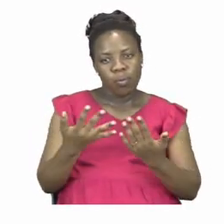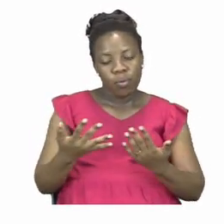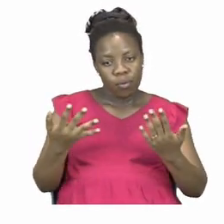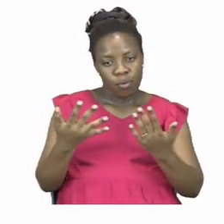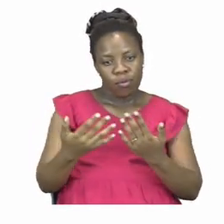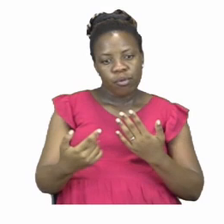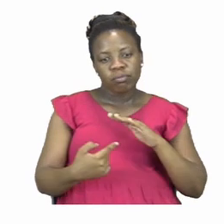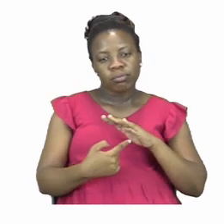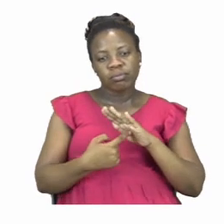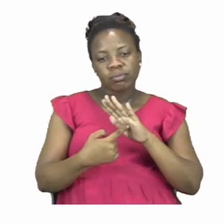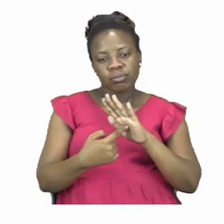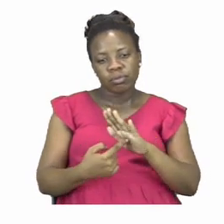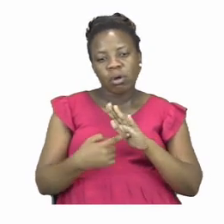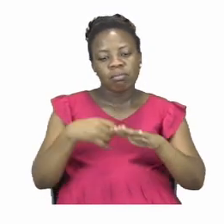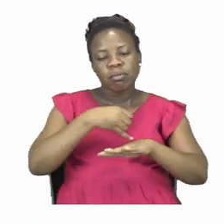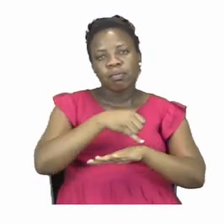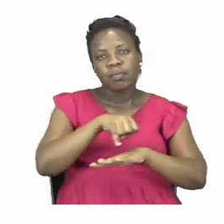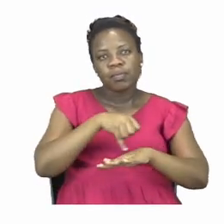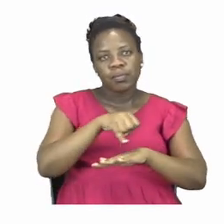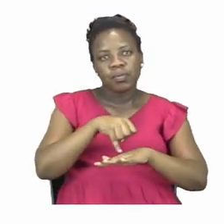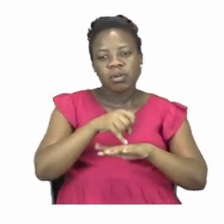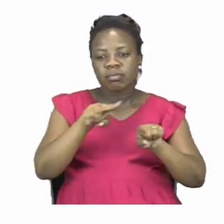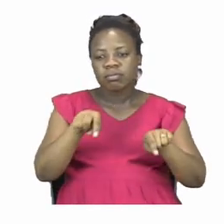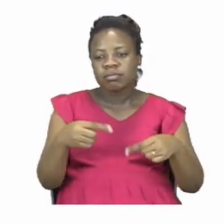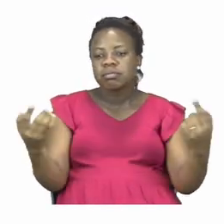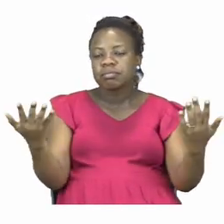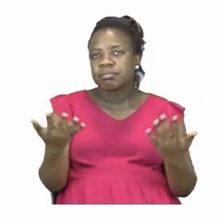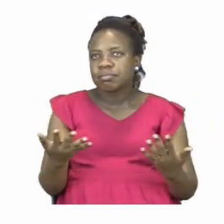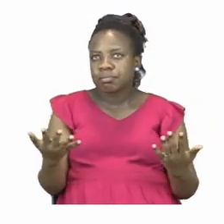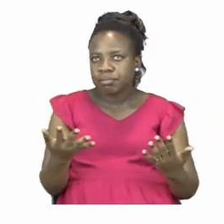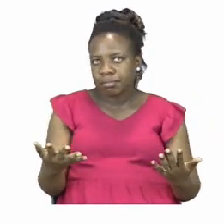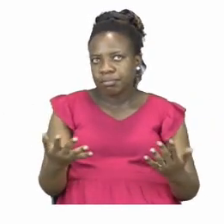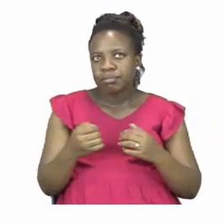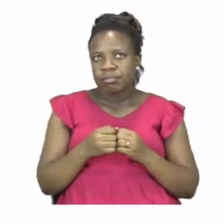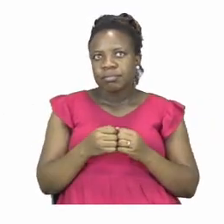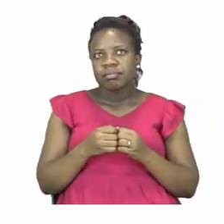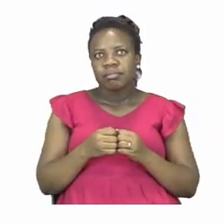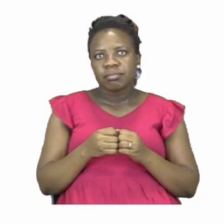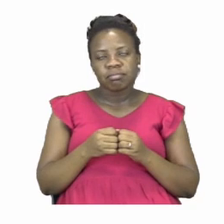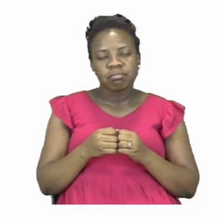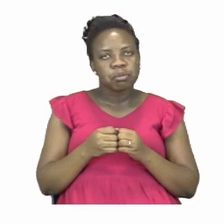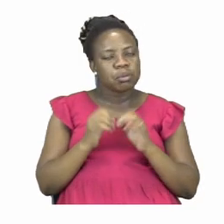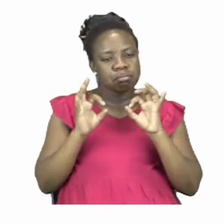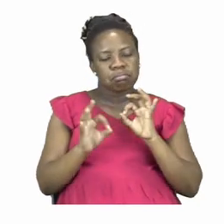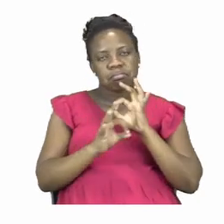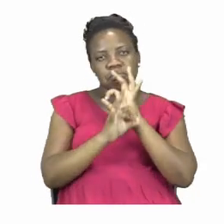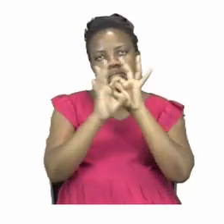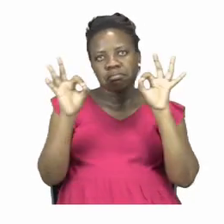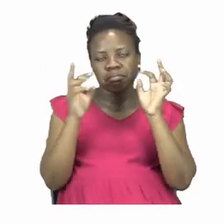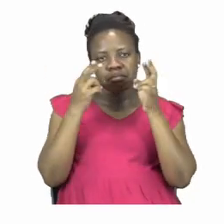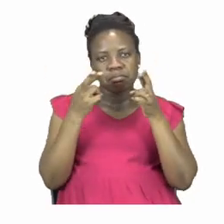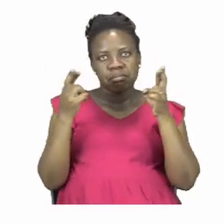the place of an object. Here we have a beautiful room with all sorts of